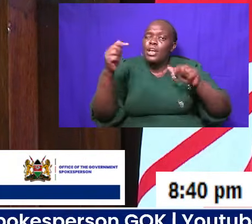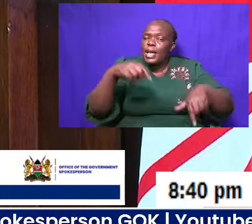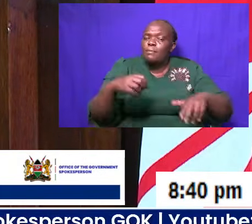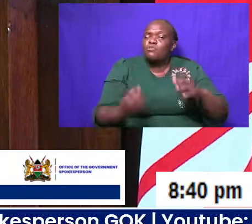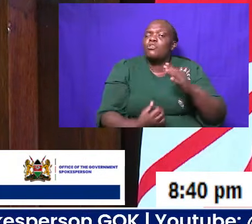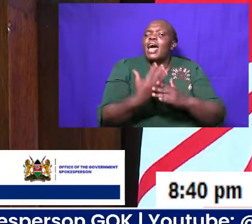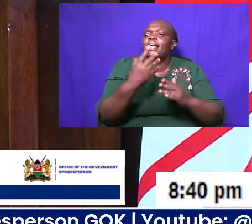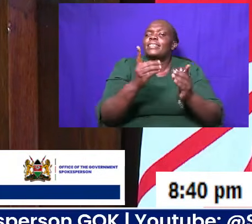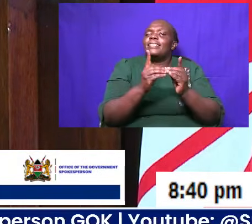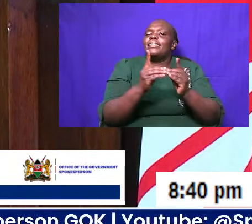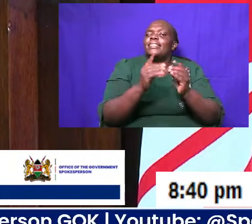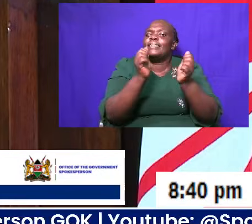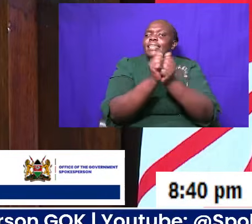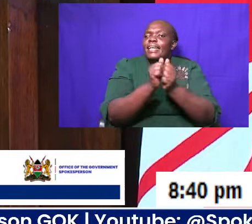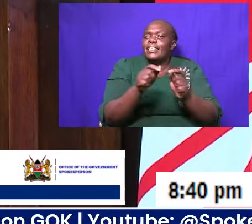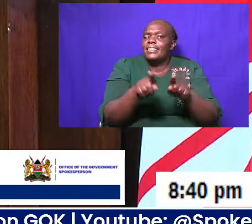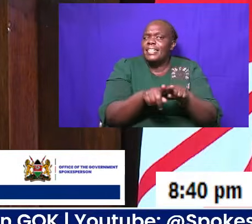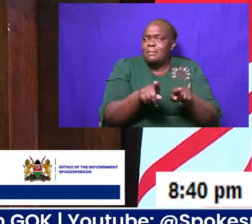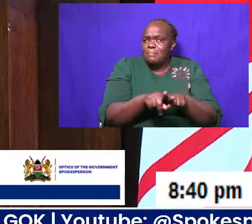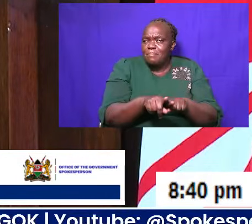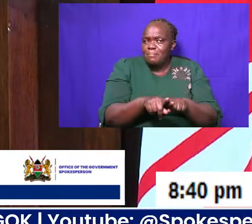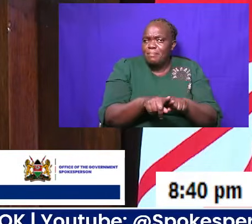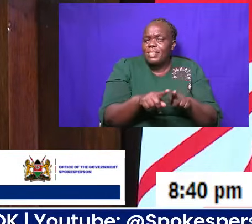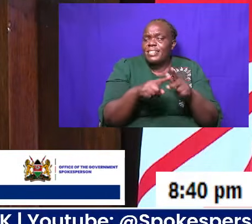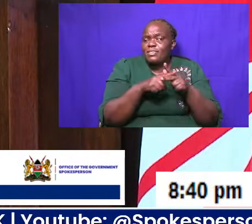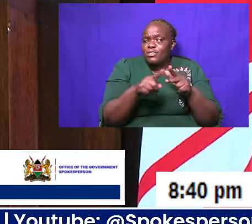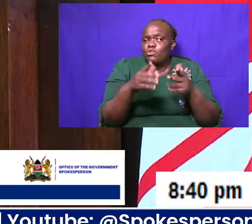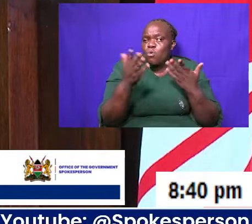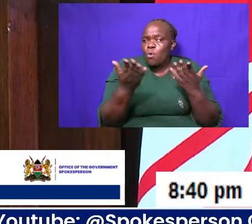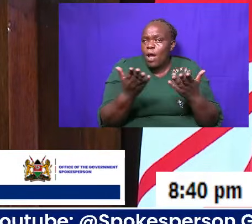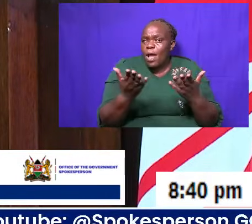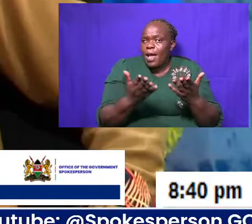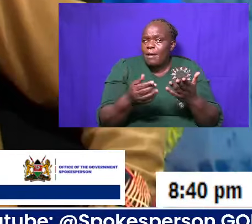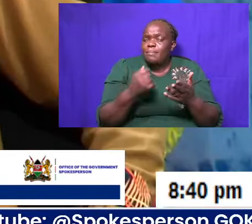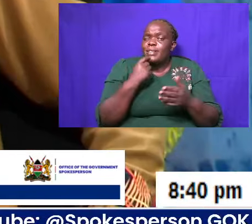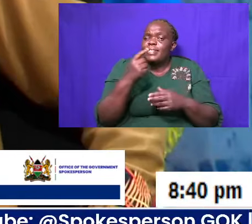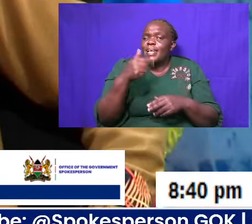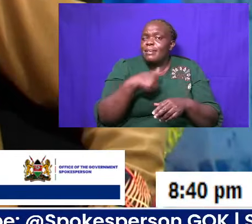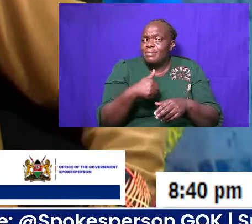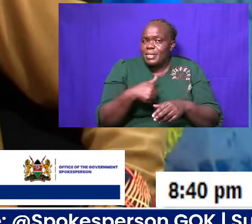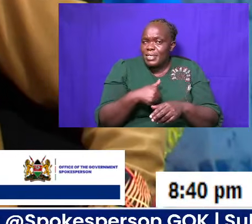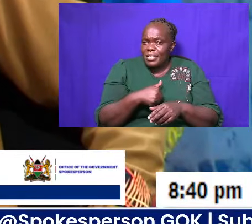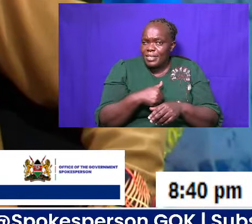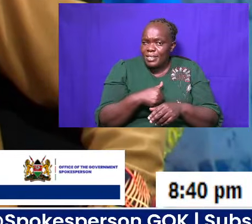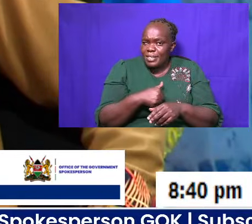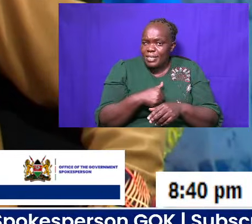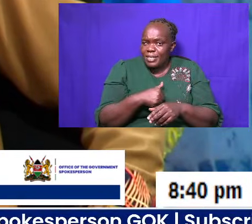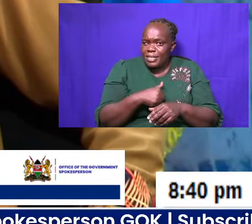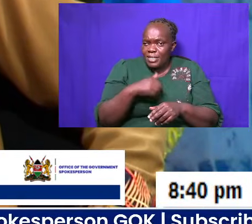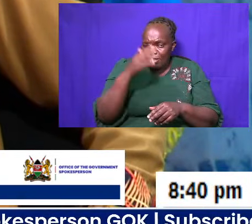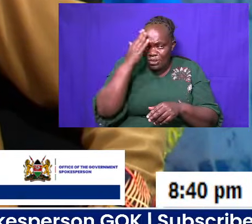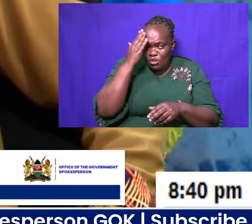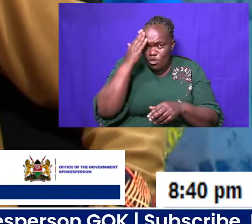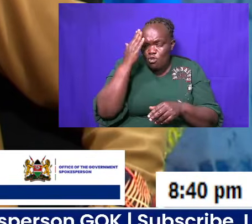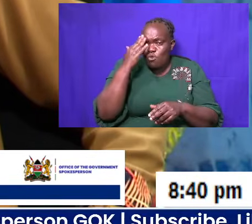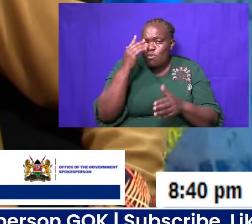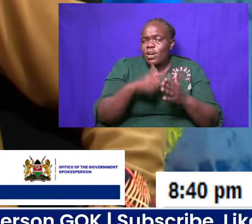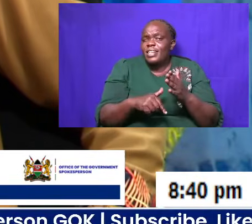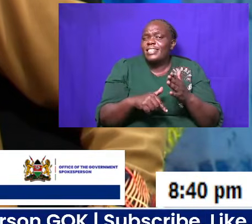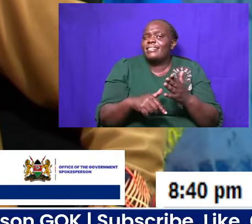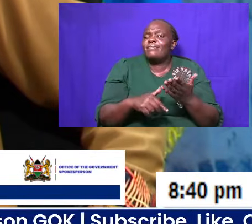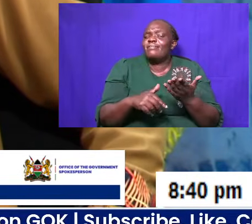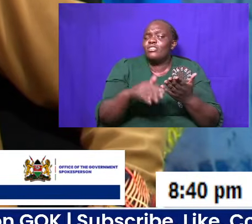10th is anchored. Okay, so tell me, Dr. Purity, knowledge management. Talk about it.